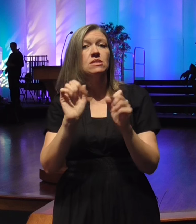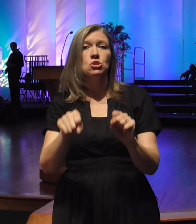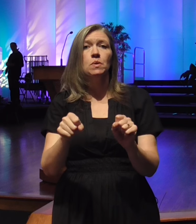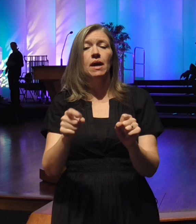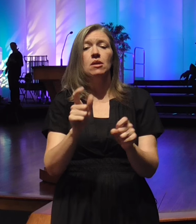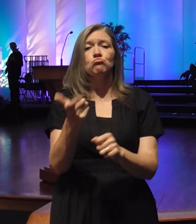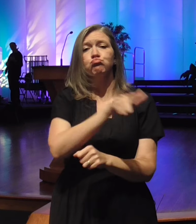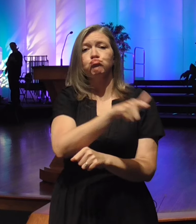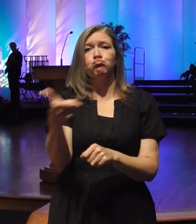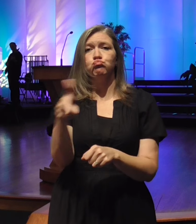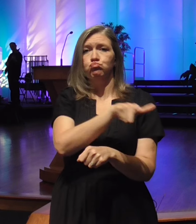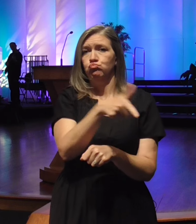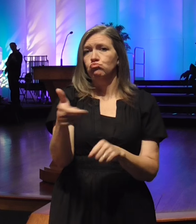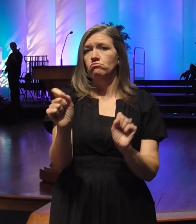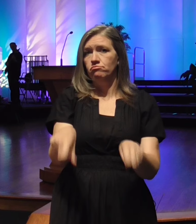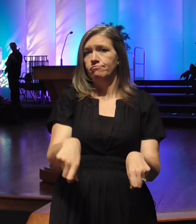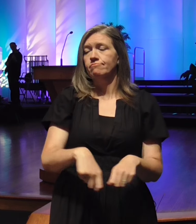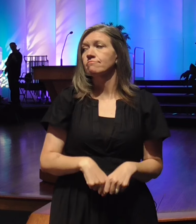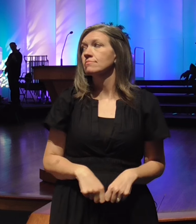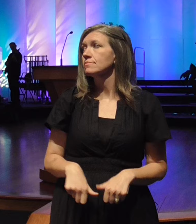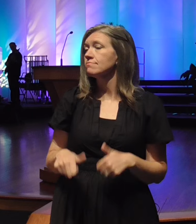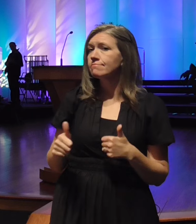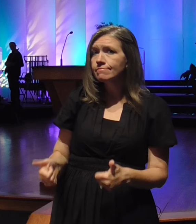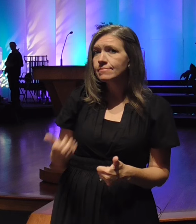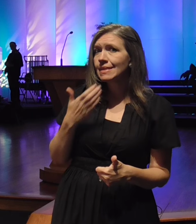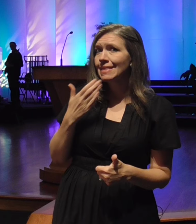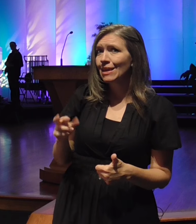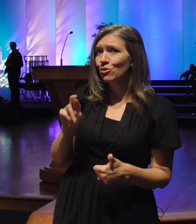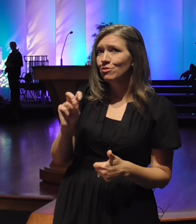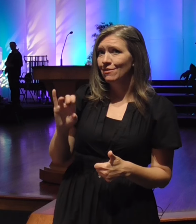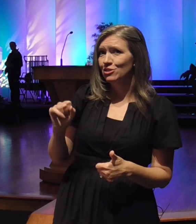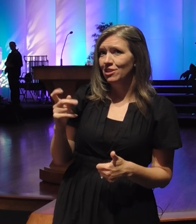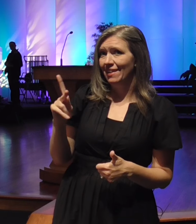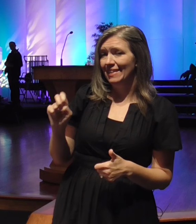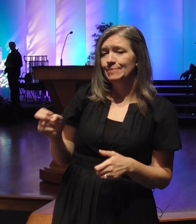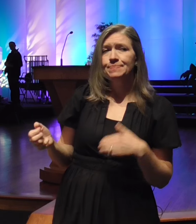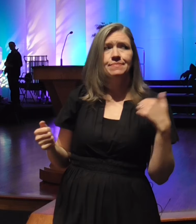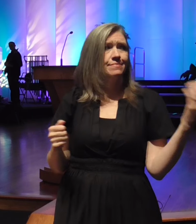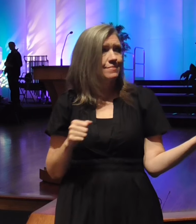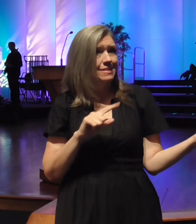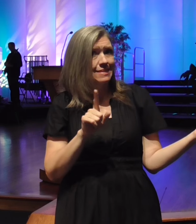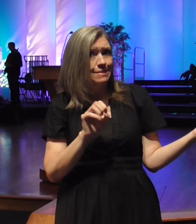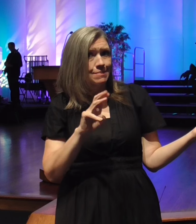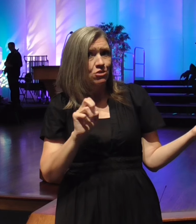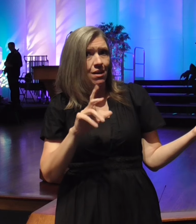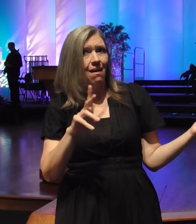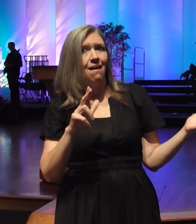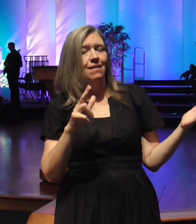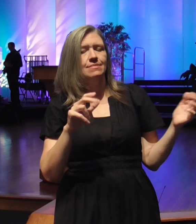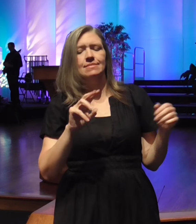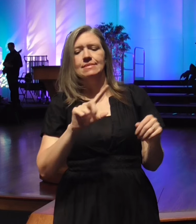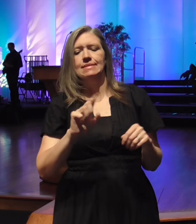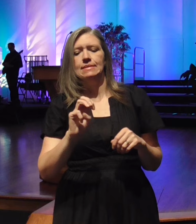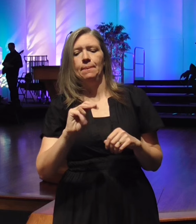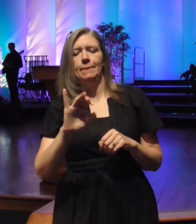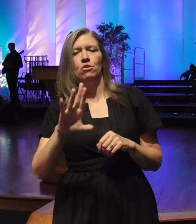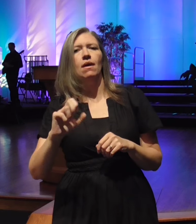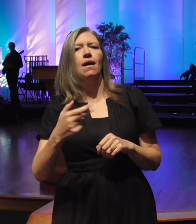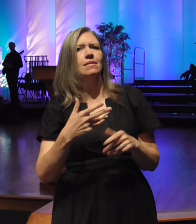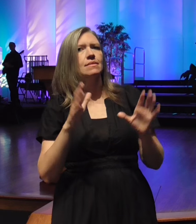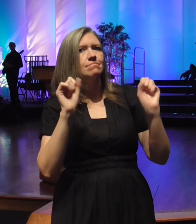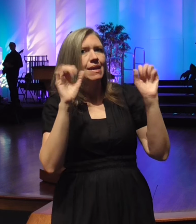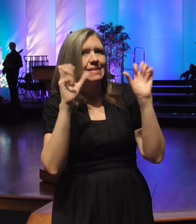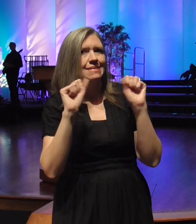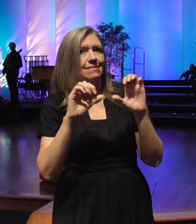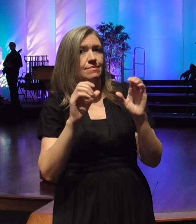you can come either in person or online, and during the 8 weeks you can mix it up. Awesome. Thank you, Reverend Jackie, for